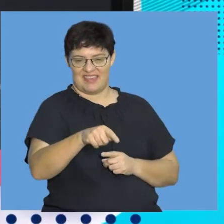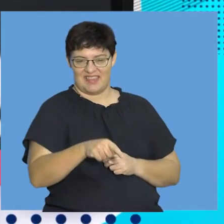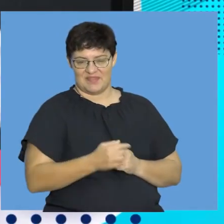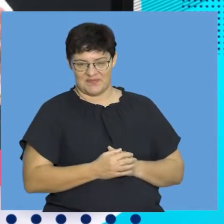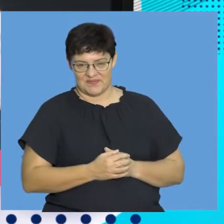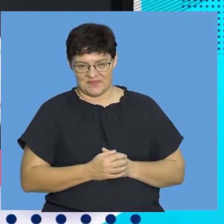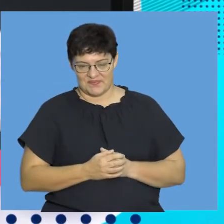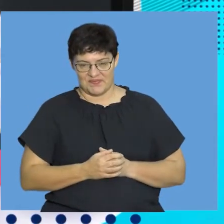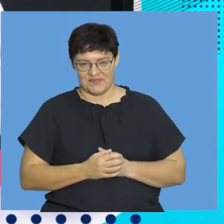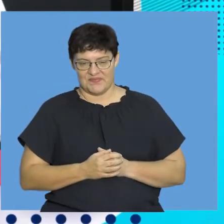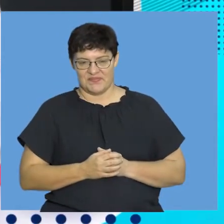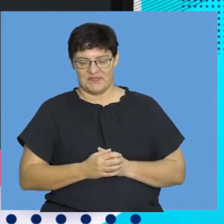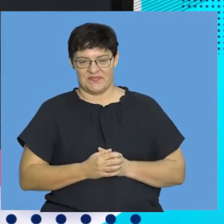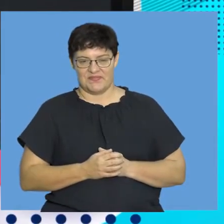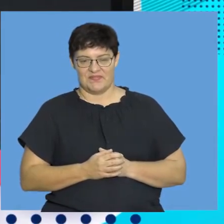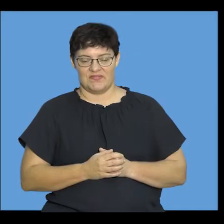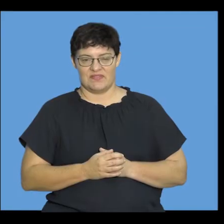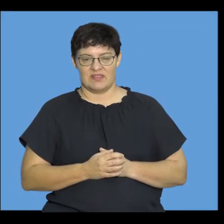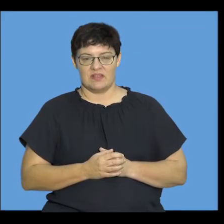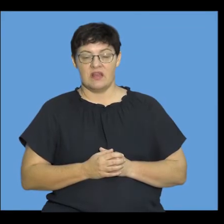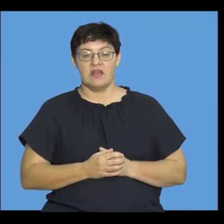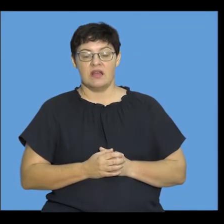because she would have the cash available.